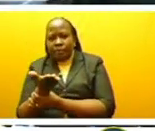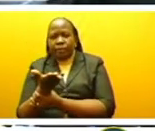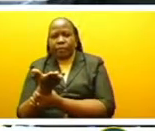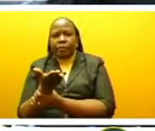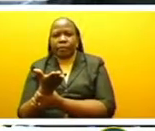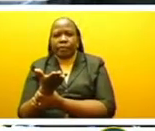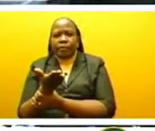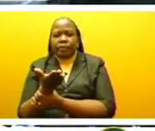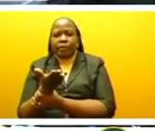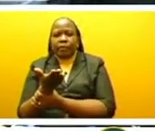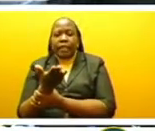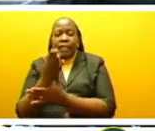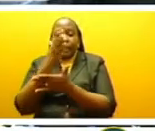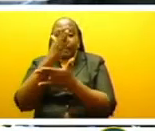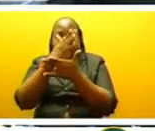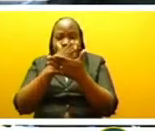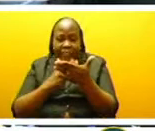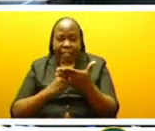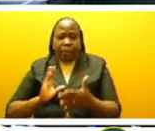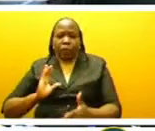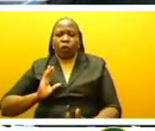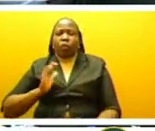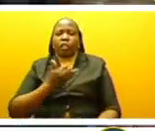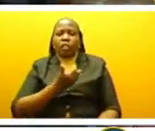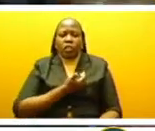that certain commissioners were given